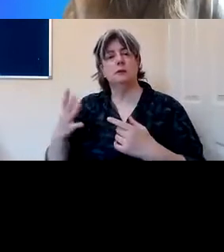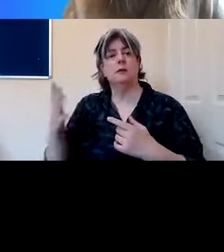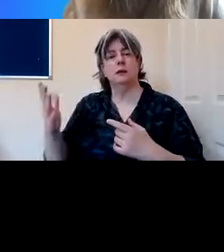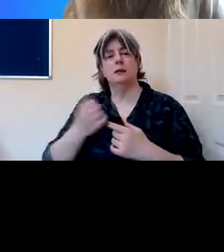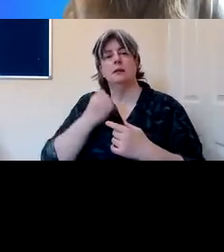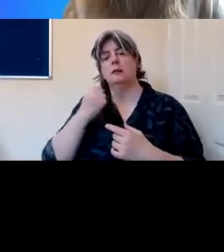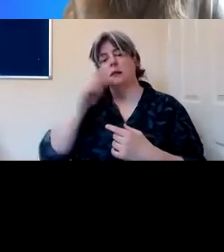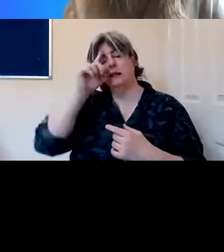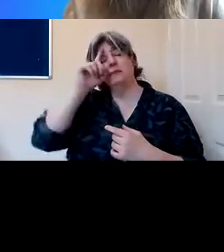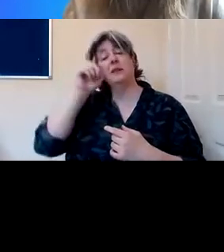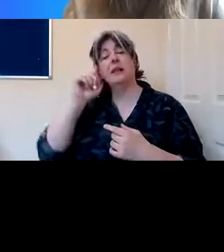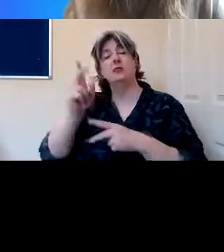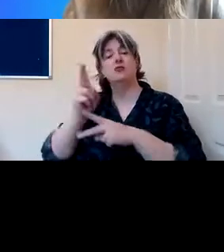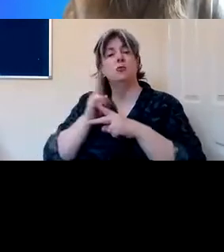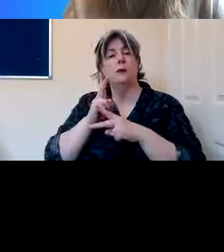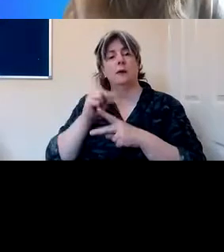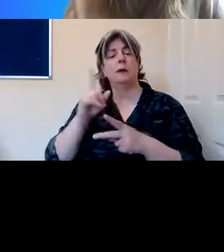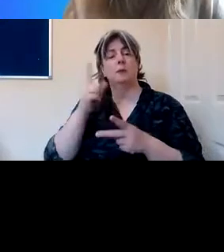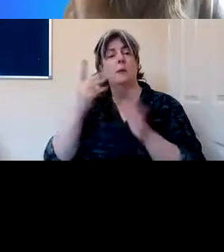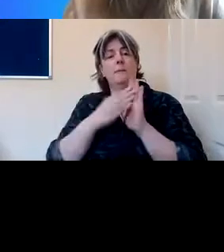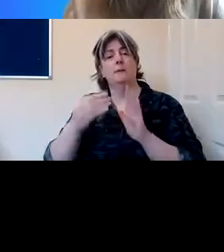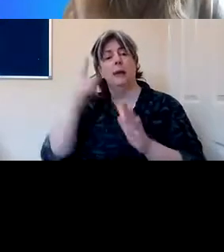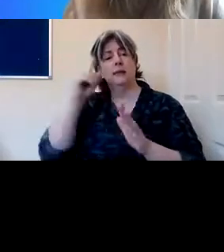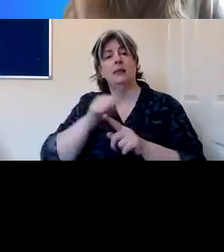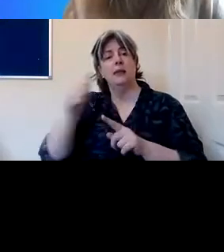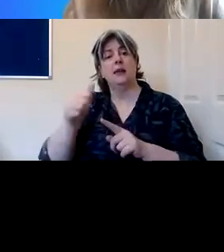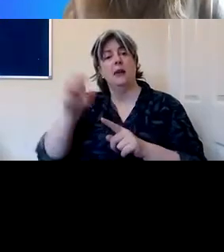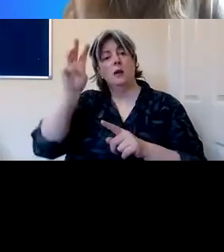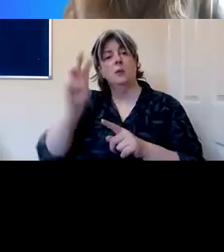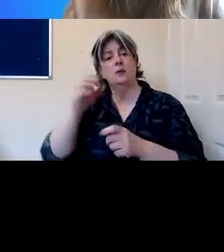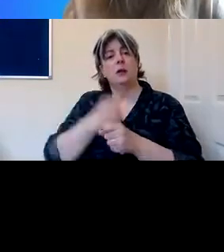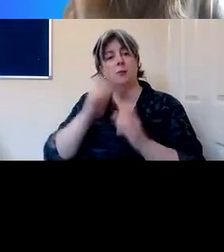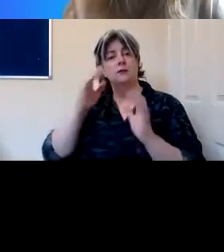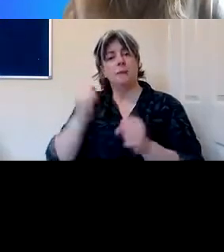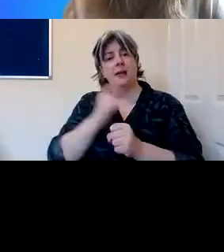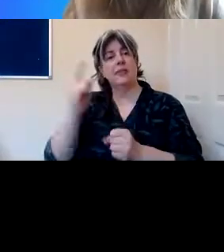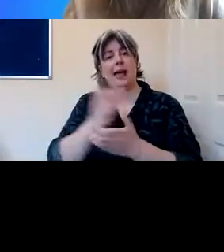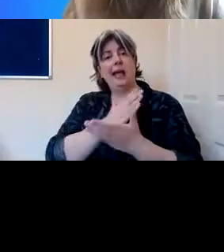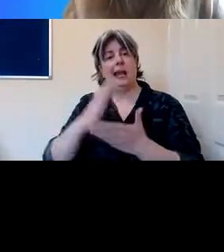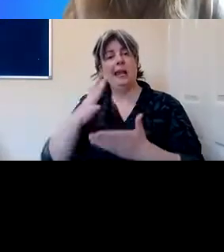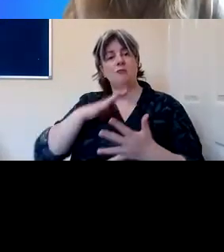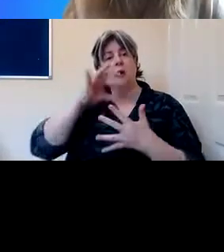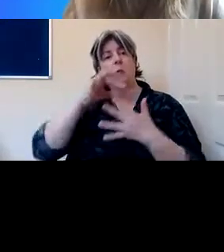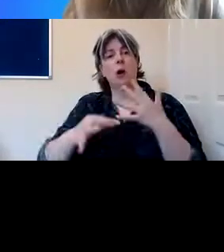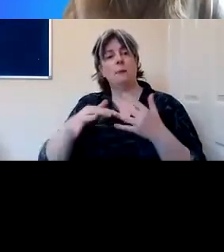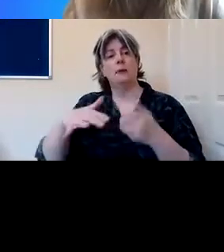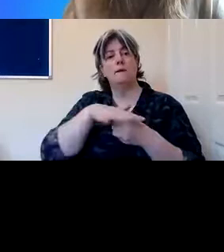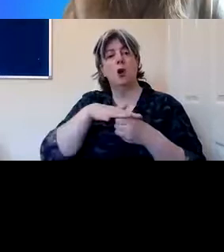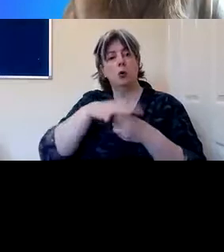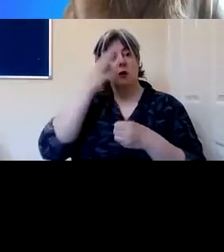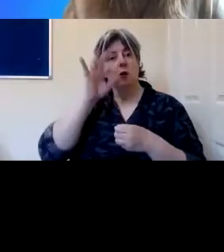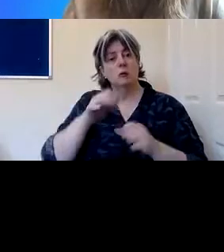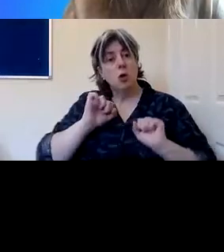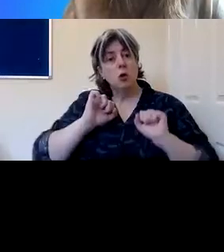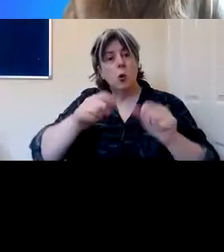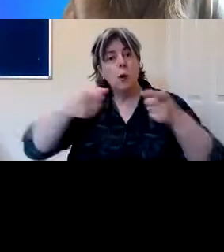could be looked at. And I think, you know, the next Welsh Government will have to make that a clear requirement of local authorities who are your employers.